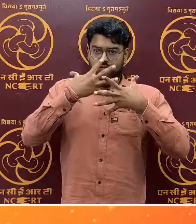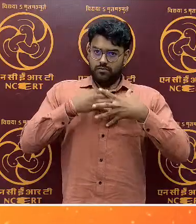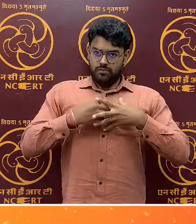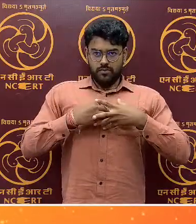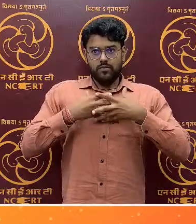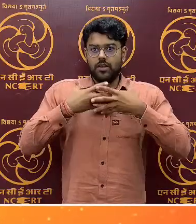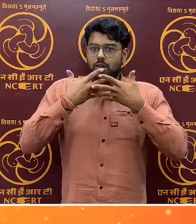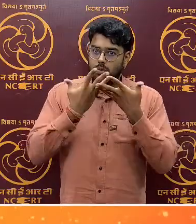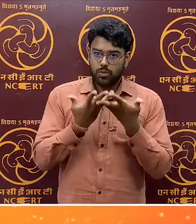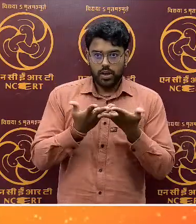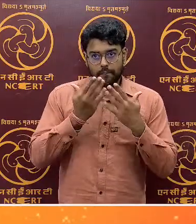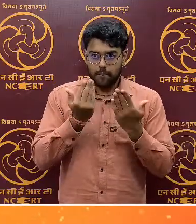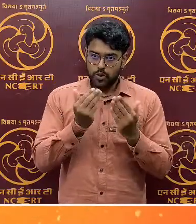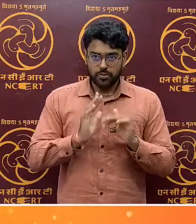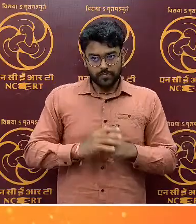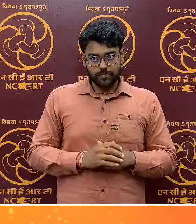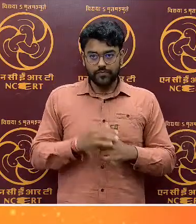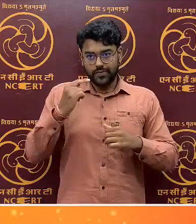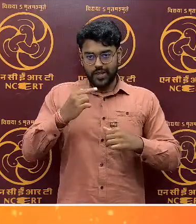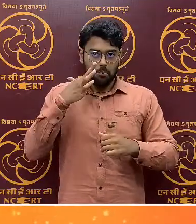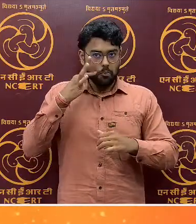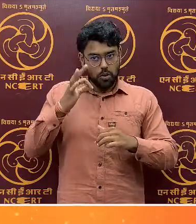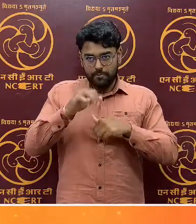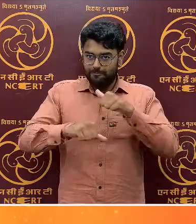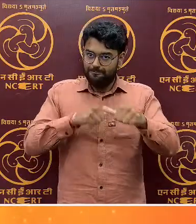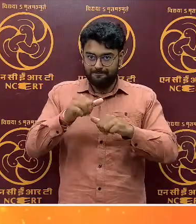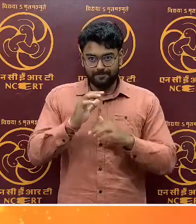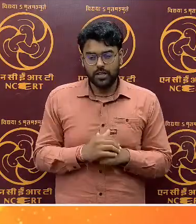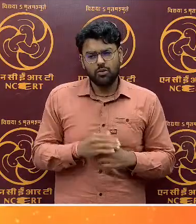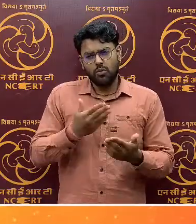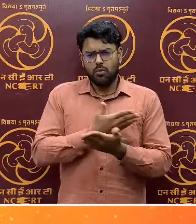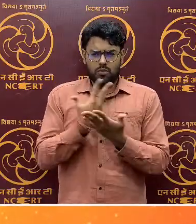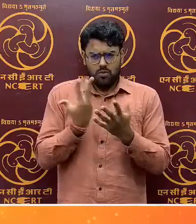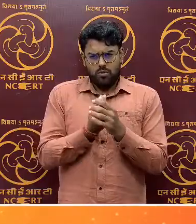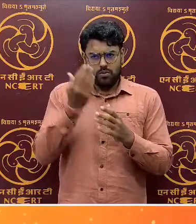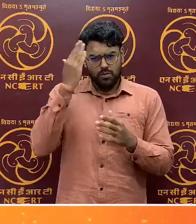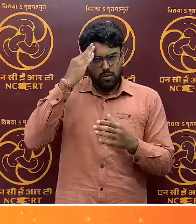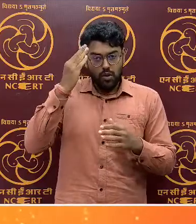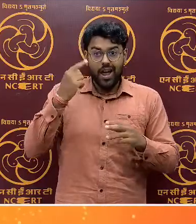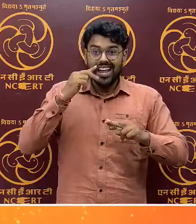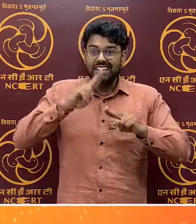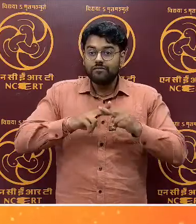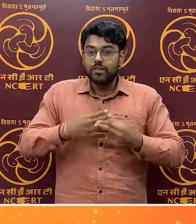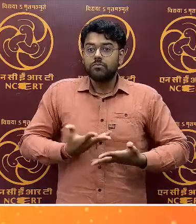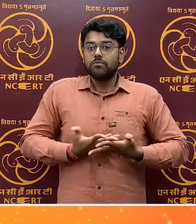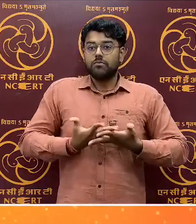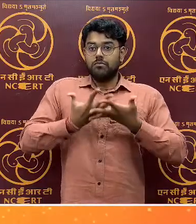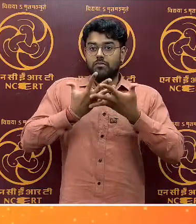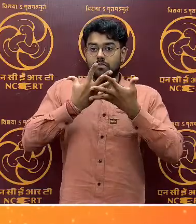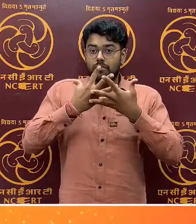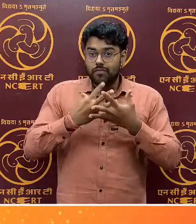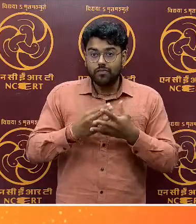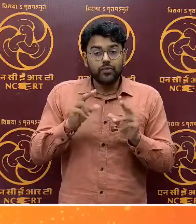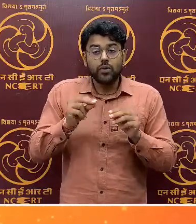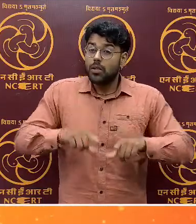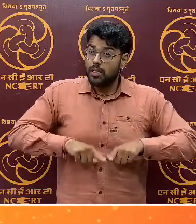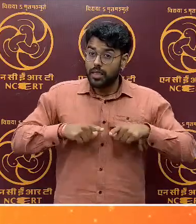we exhale. Yeah. So, that's a very important process and everybody knows we cannot survive without